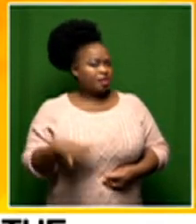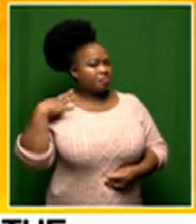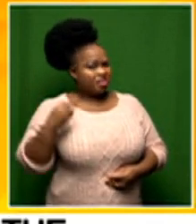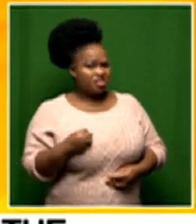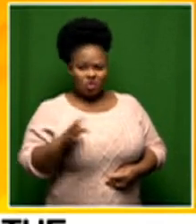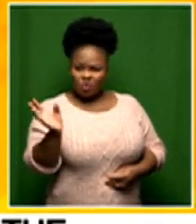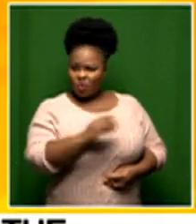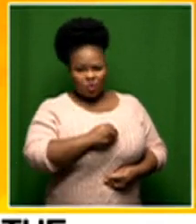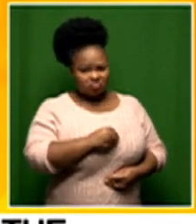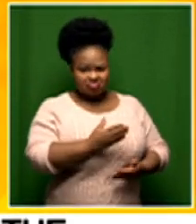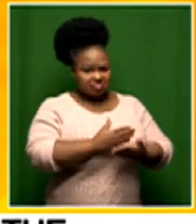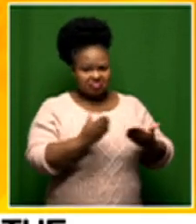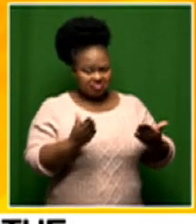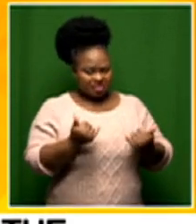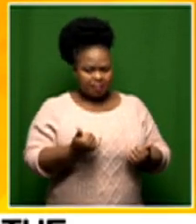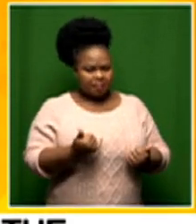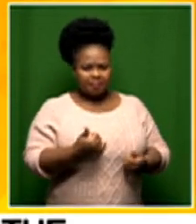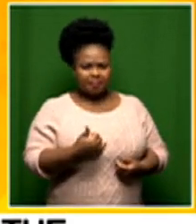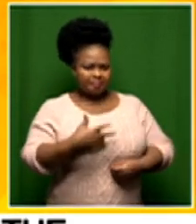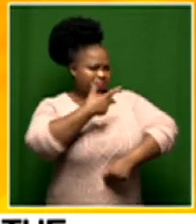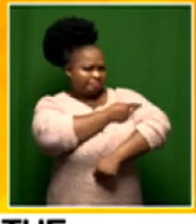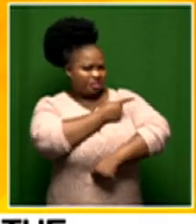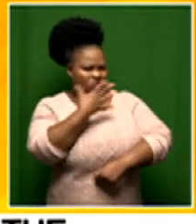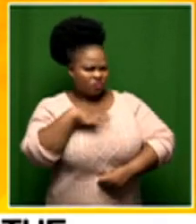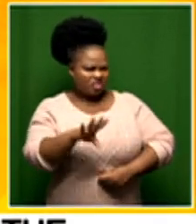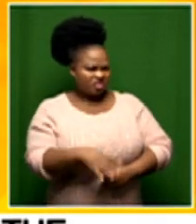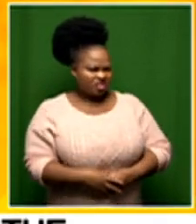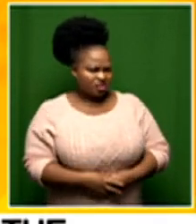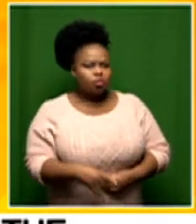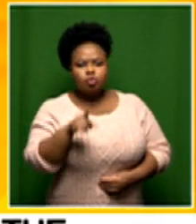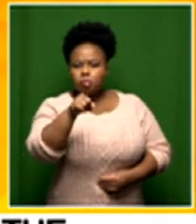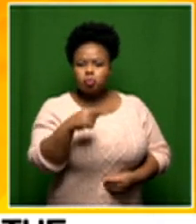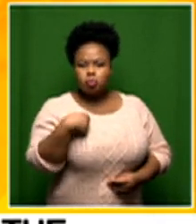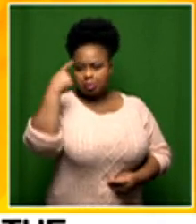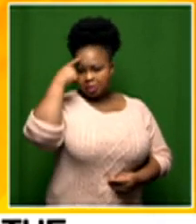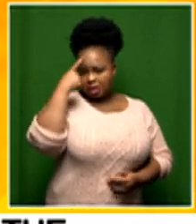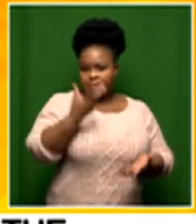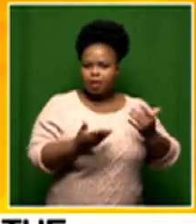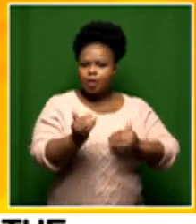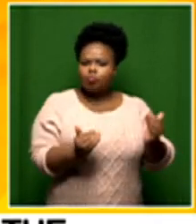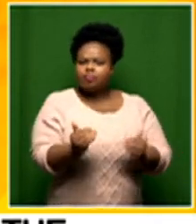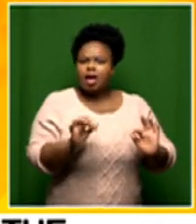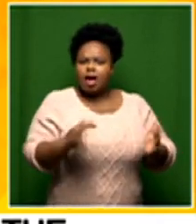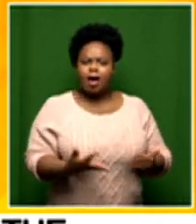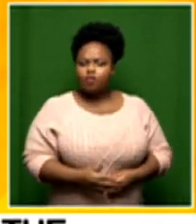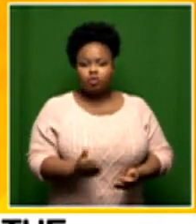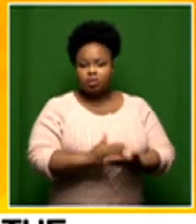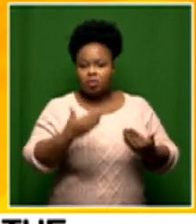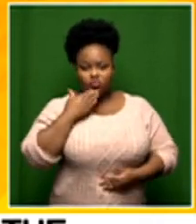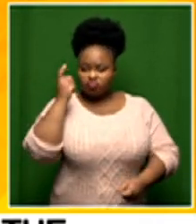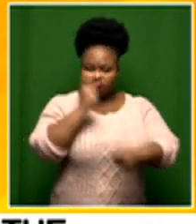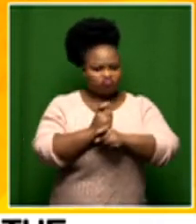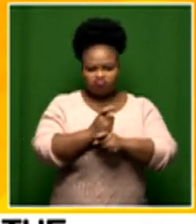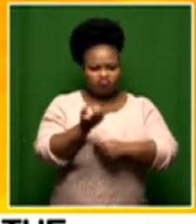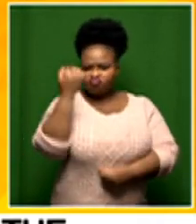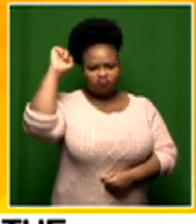to being vaccinated. And how do you foresee yourselves dealing with those who do